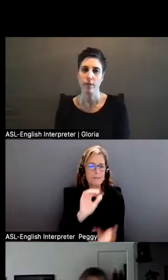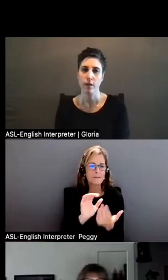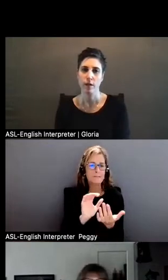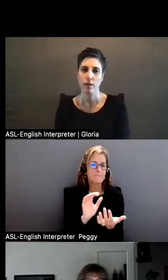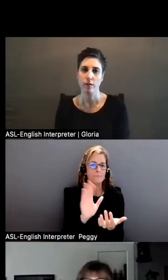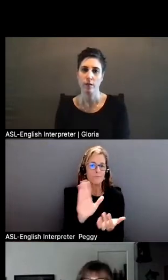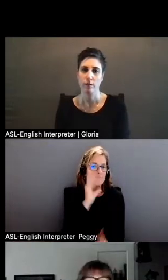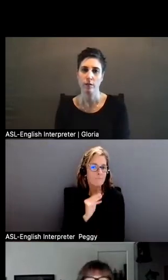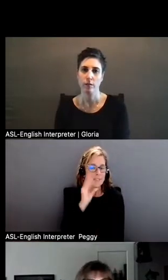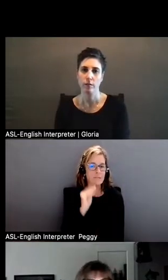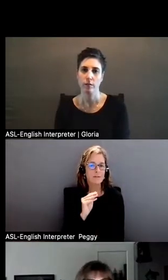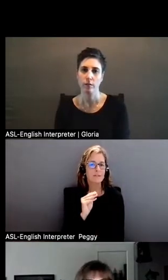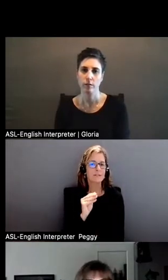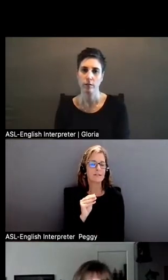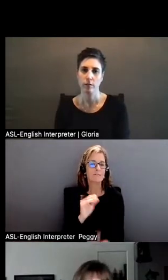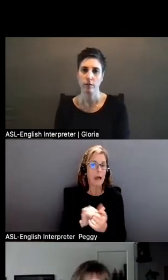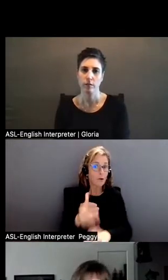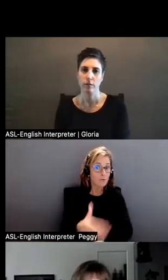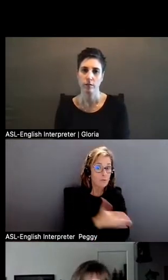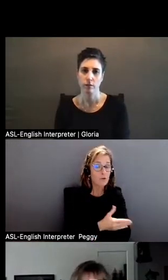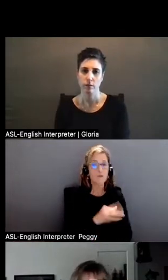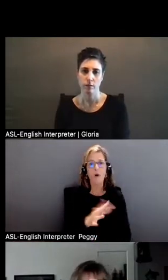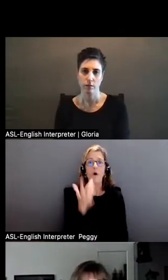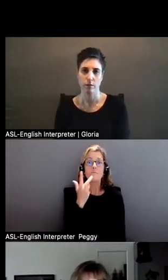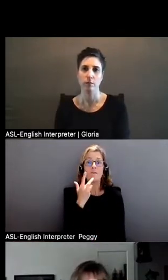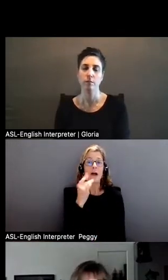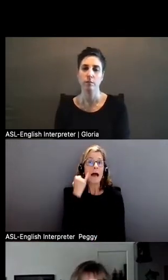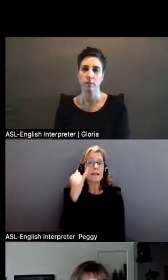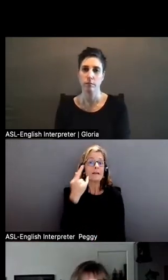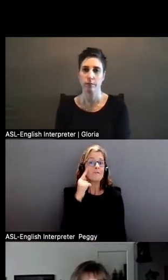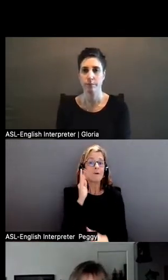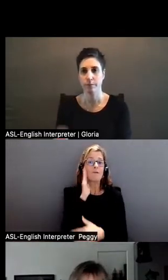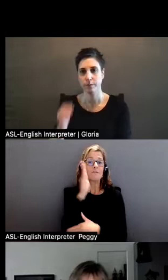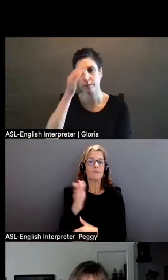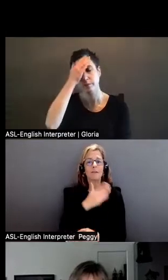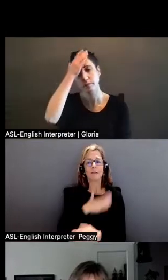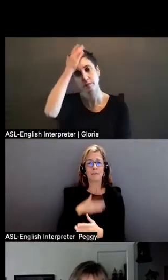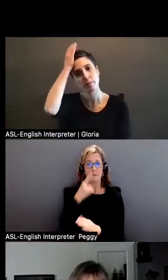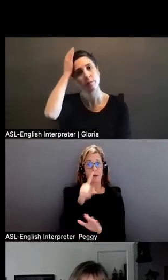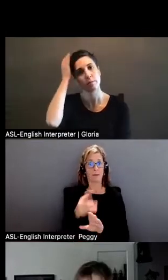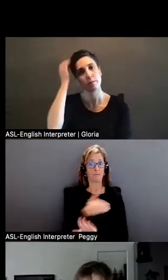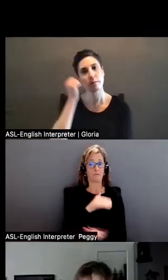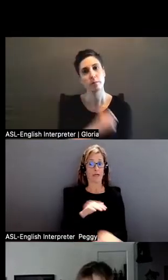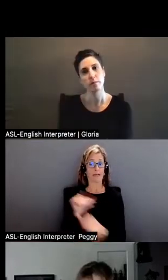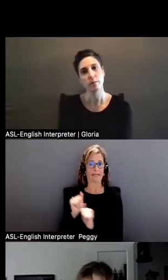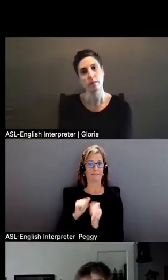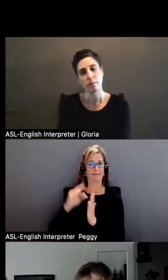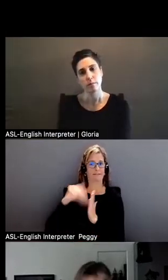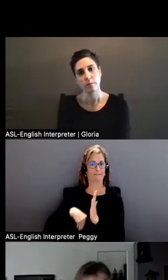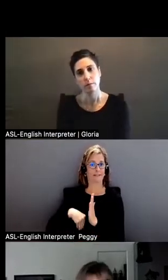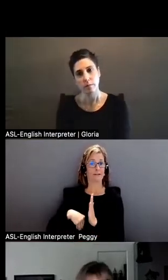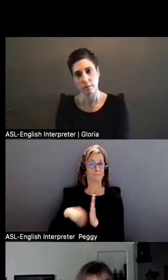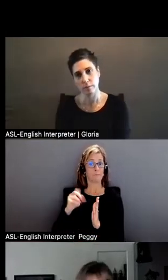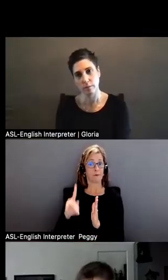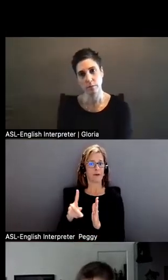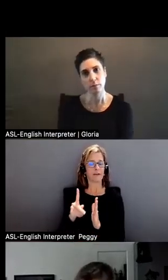in the future, those kinds of questions. So if you can take a minute to fill that out if you have to pip off. But next we're going